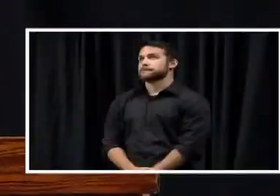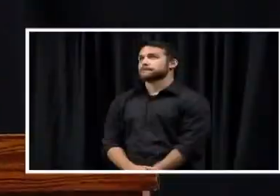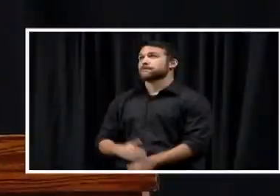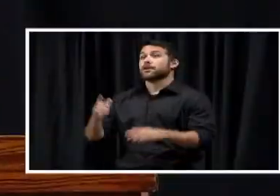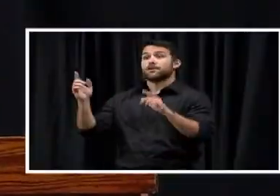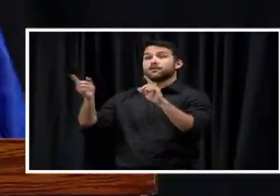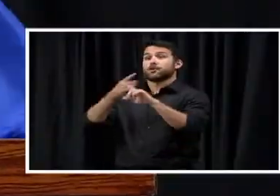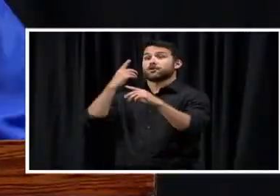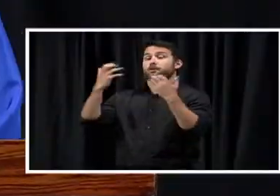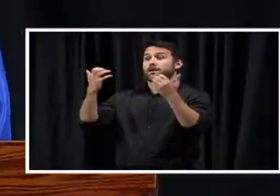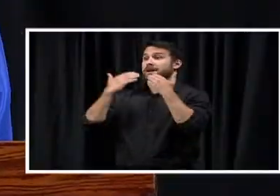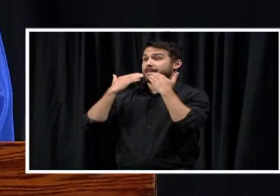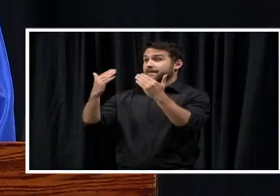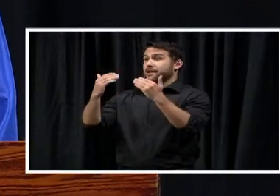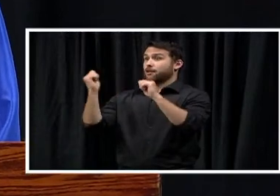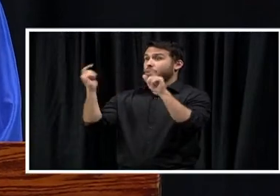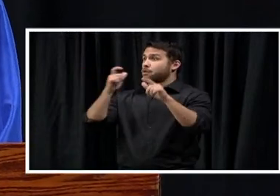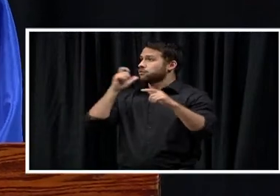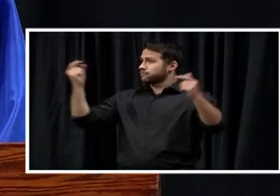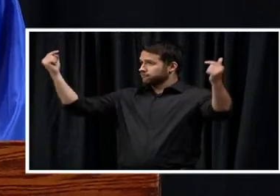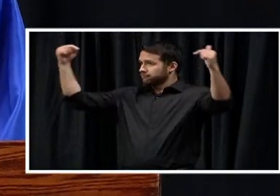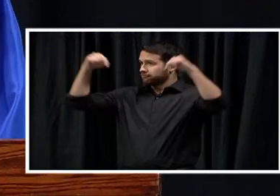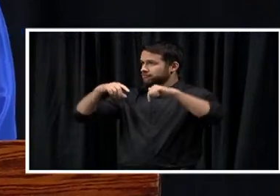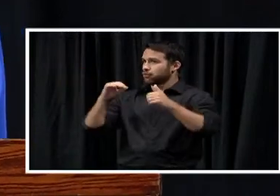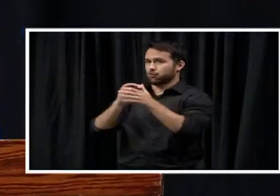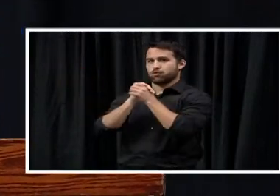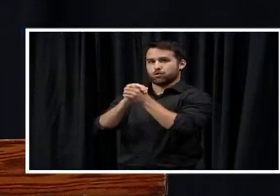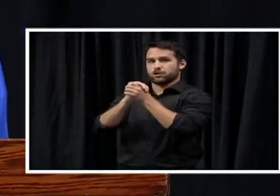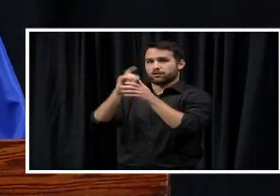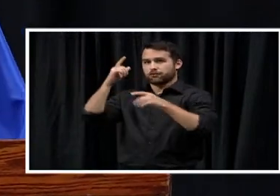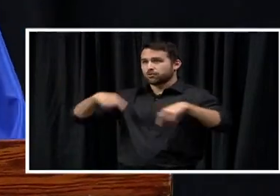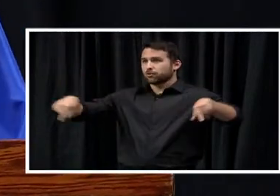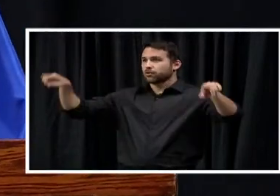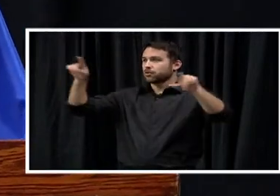first of all, I want to thank everyone who made it out today and congratulate you for the